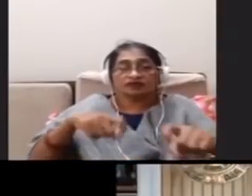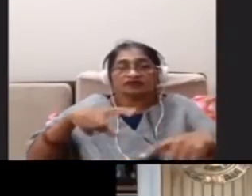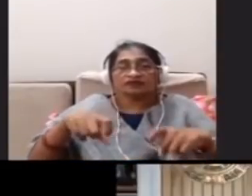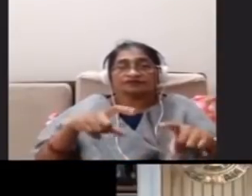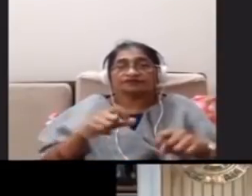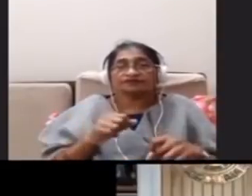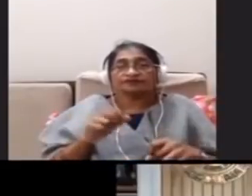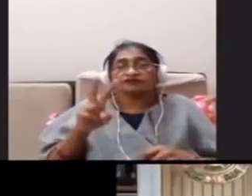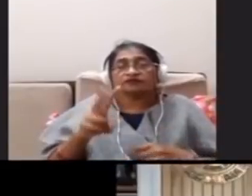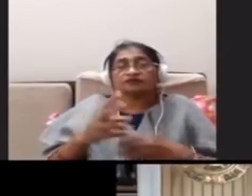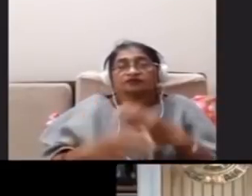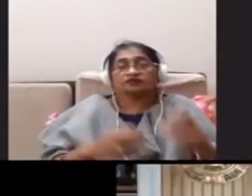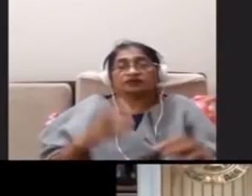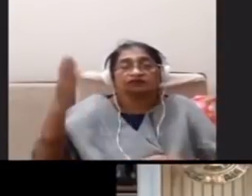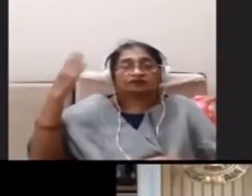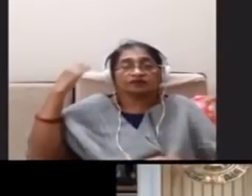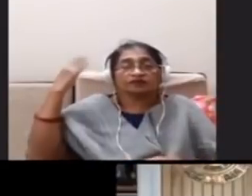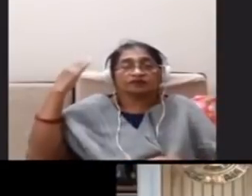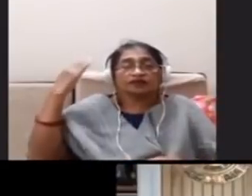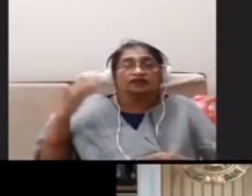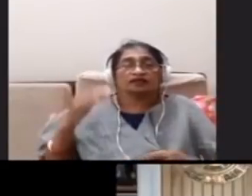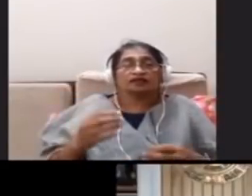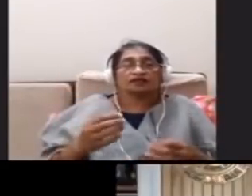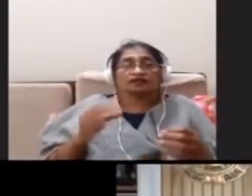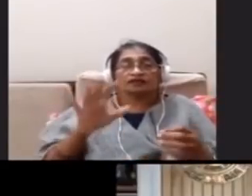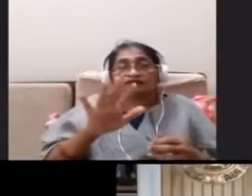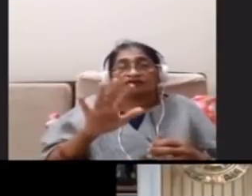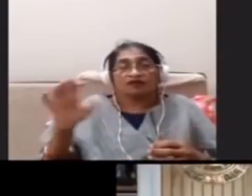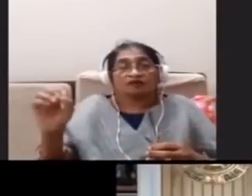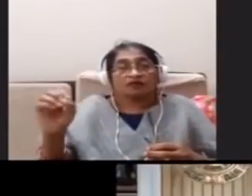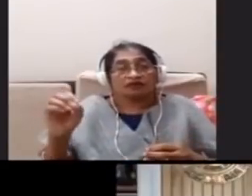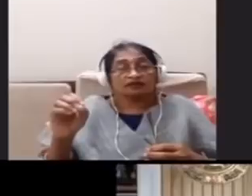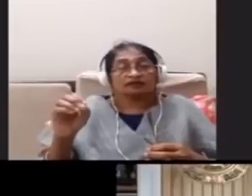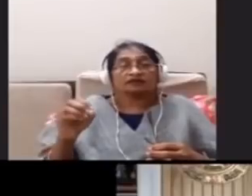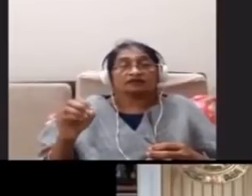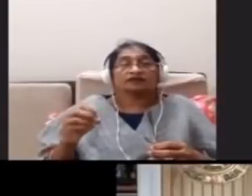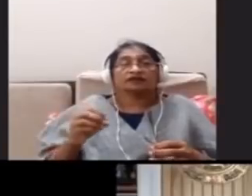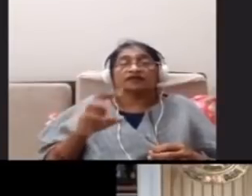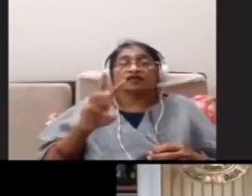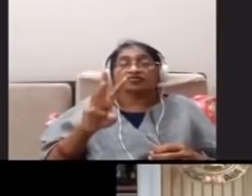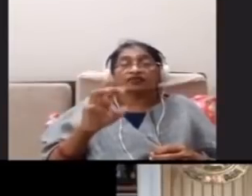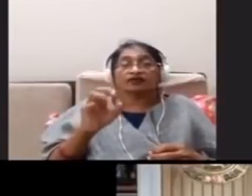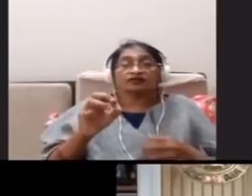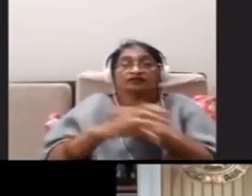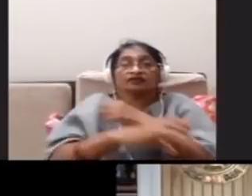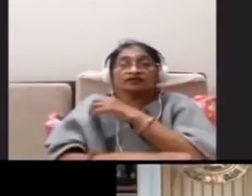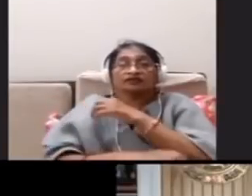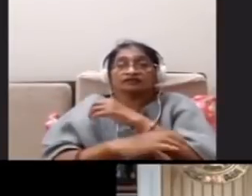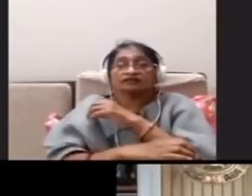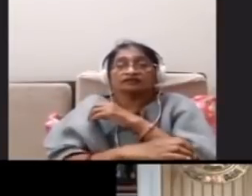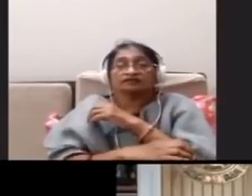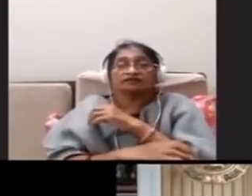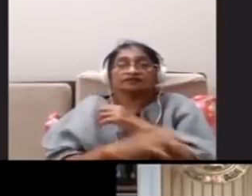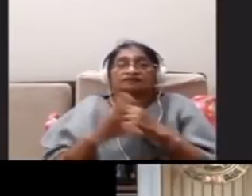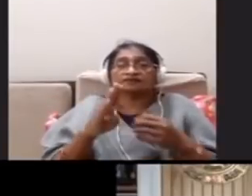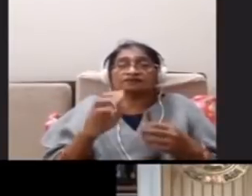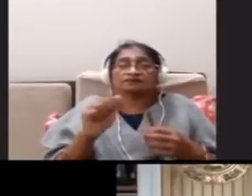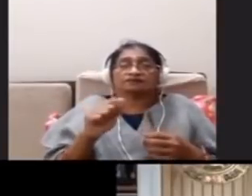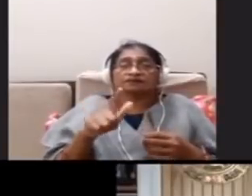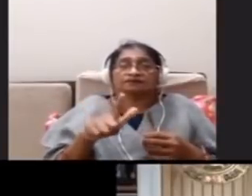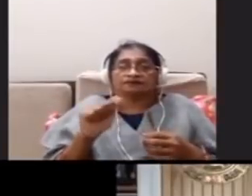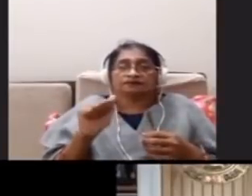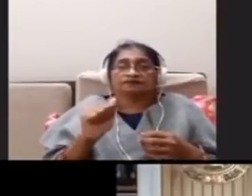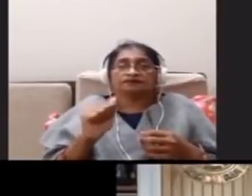25 years, Baladevi has given over 500 performances over 30 countries. Baladevi is an ICCR